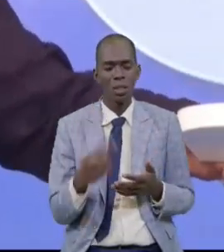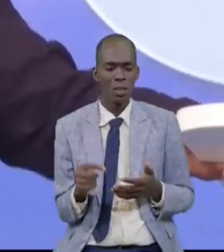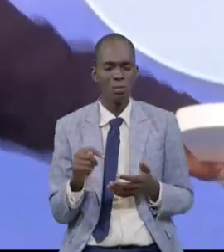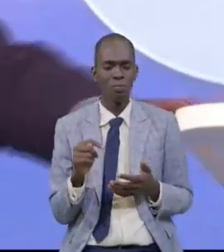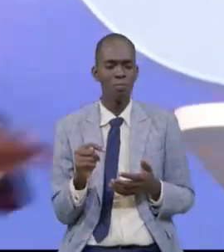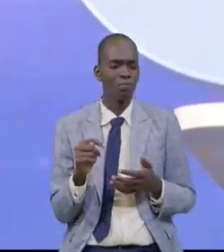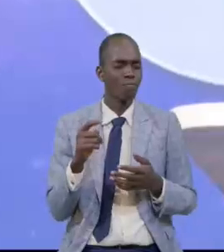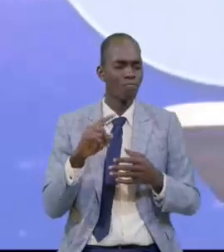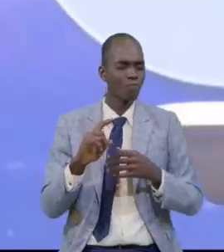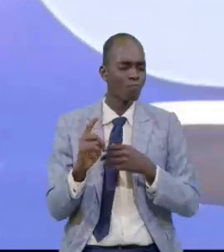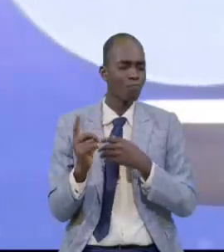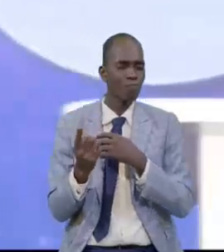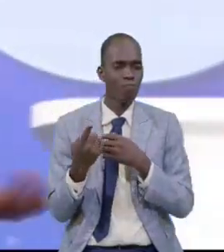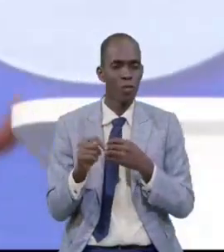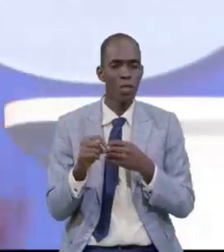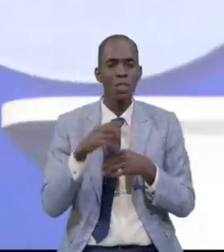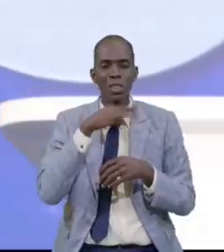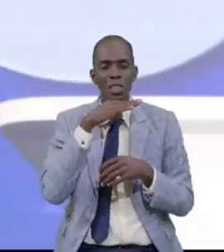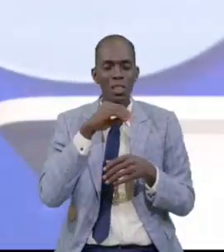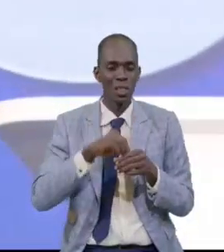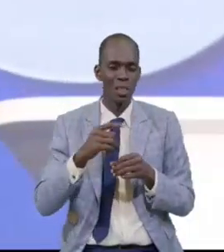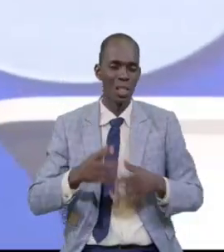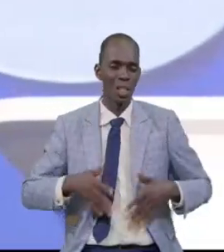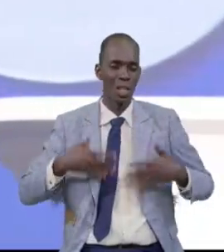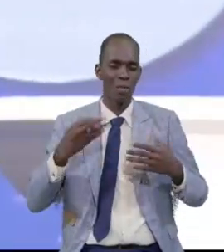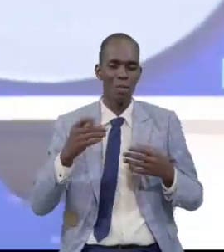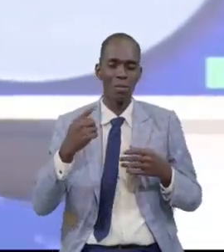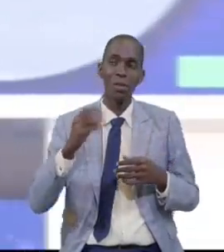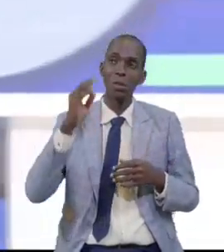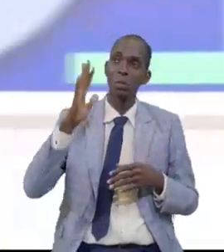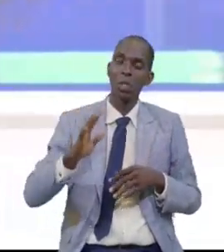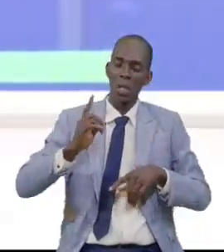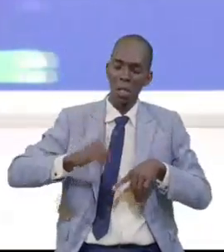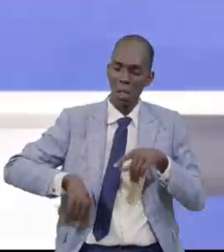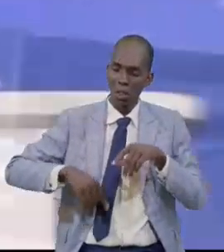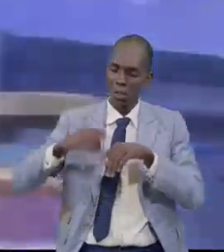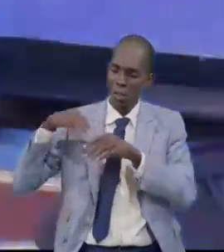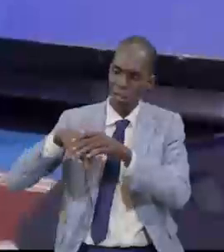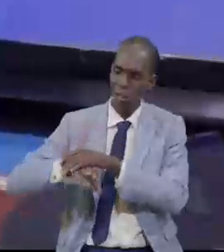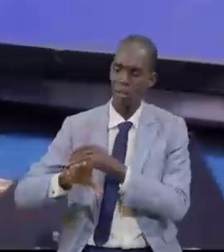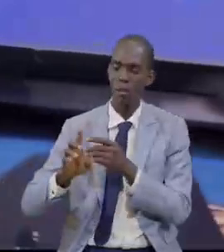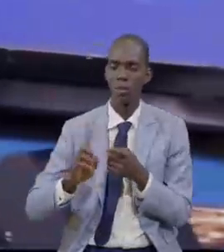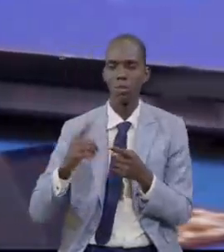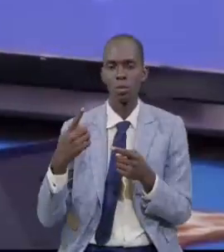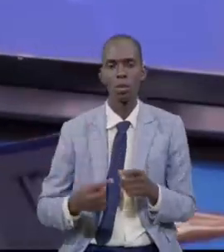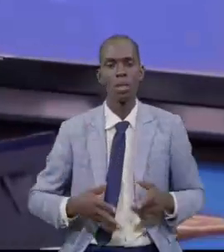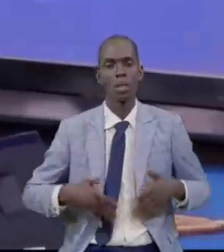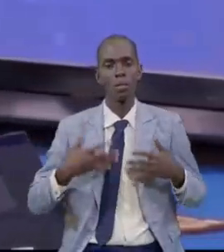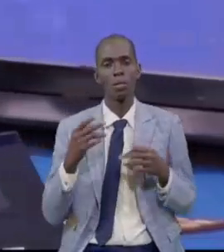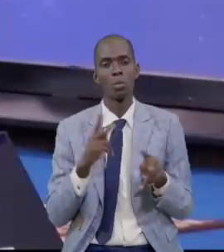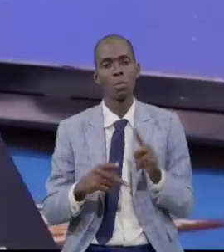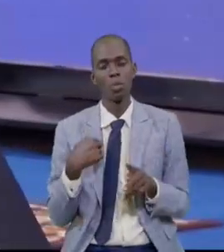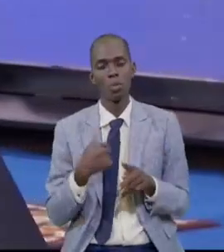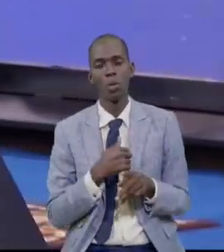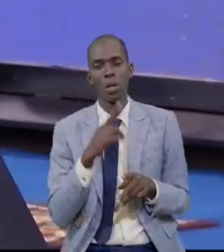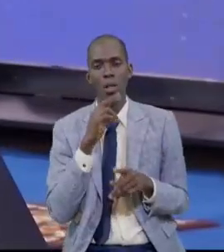preacher will not get into the content of the vessels we're bringing. And we are clean and you are